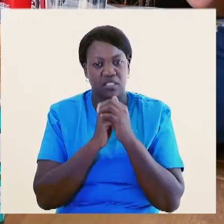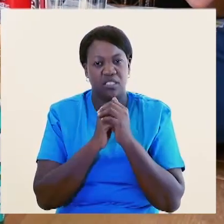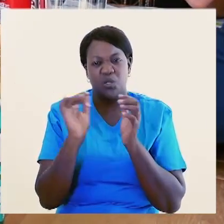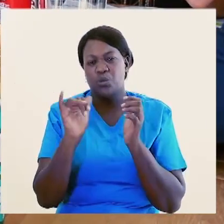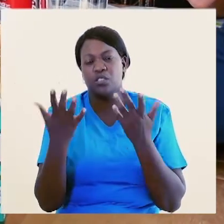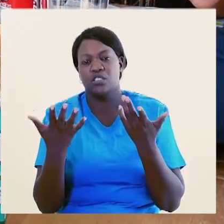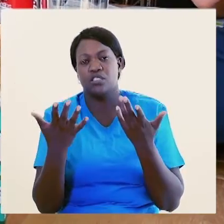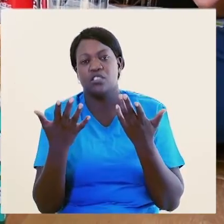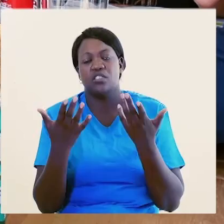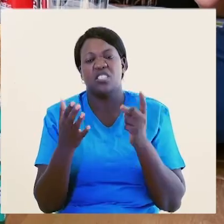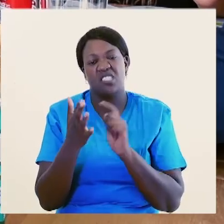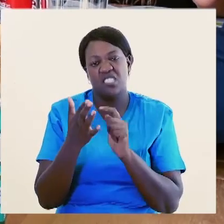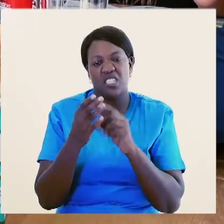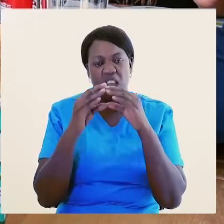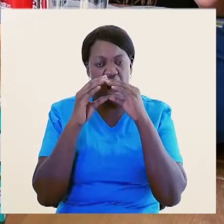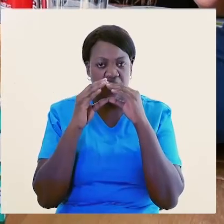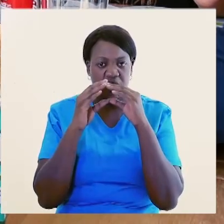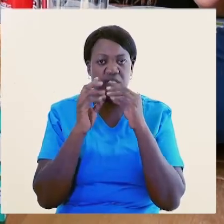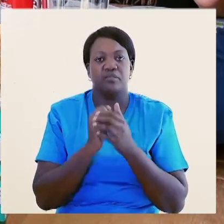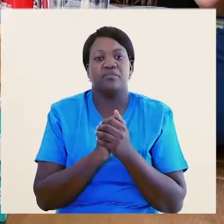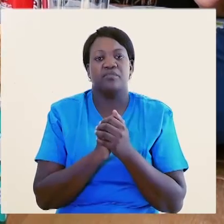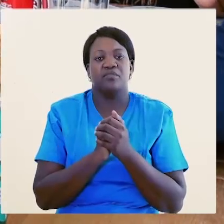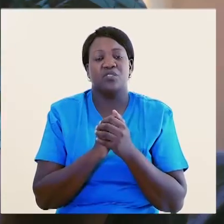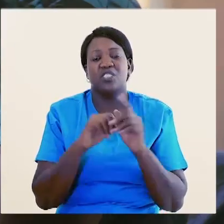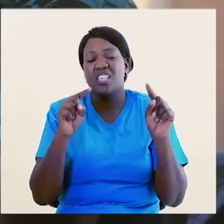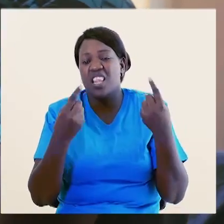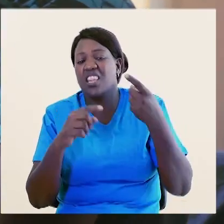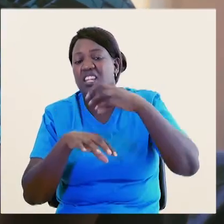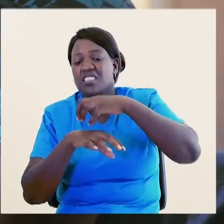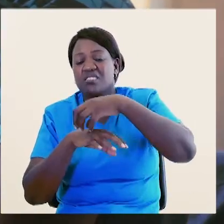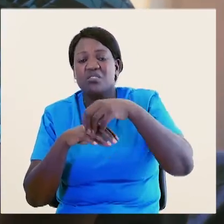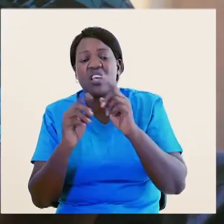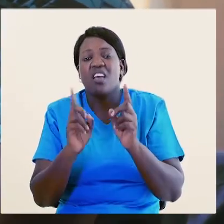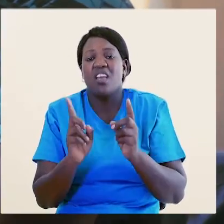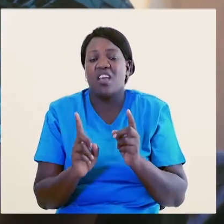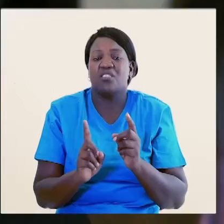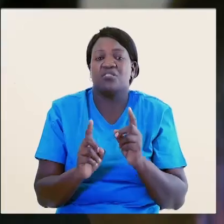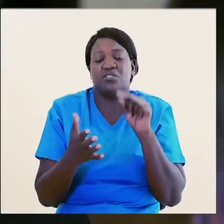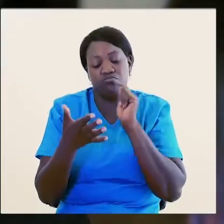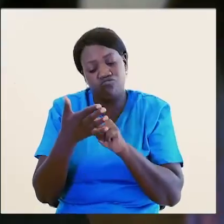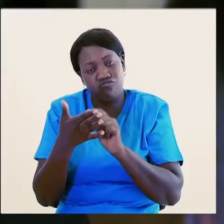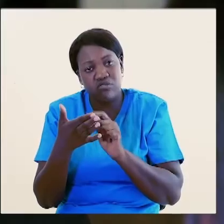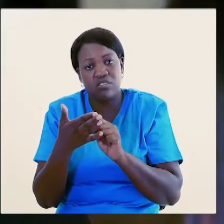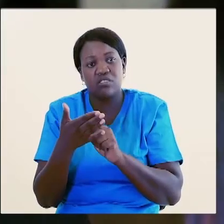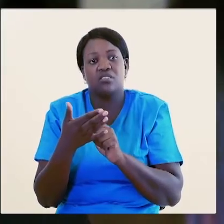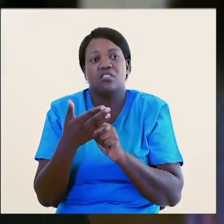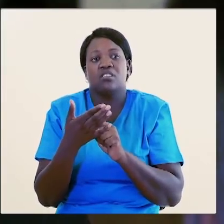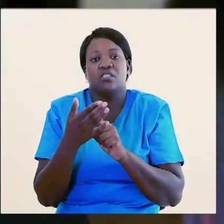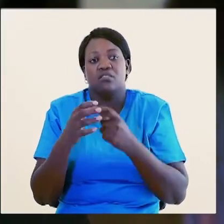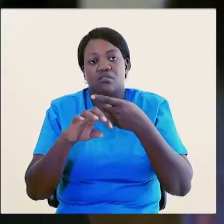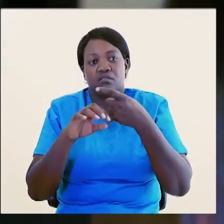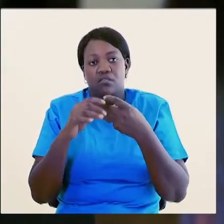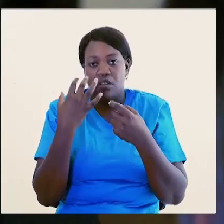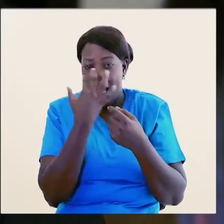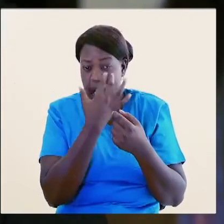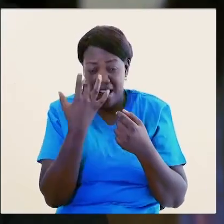Which sandwich? Like a chicken sandwich. What's on it? Spicy chicken with red onions, herbs, tomato,